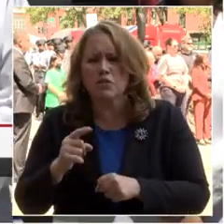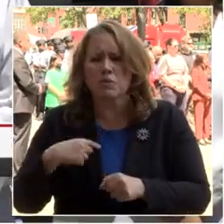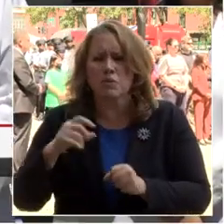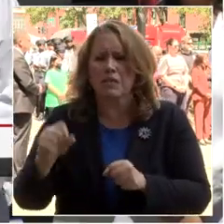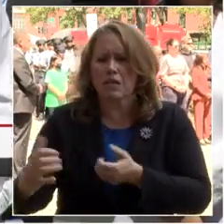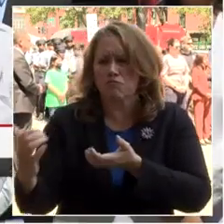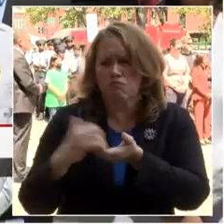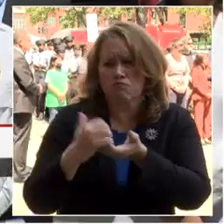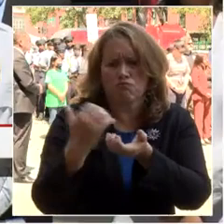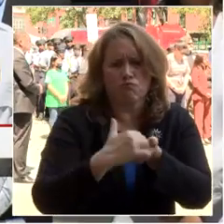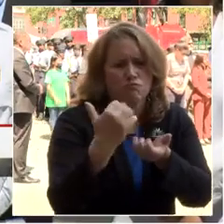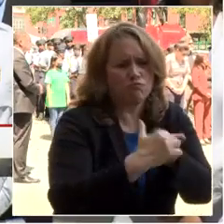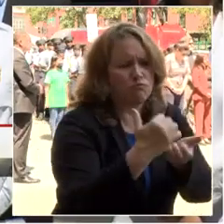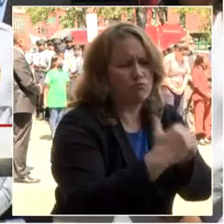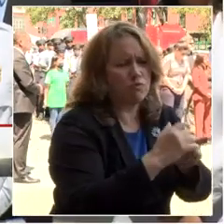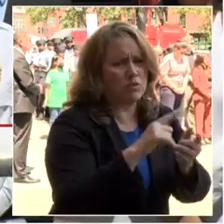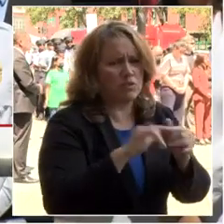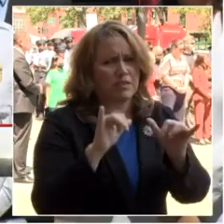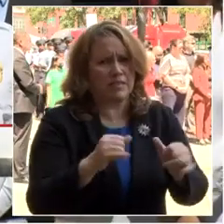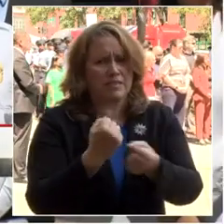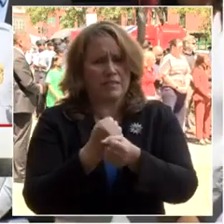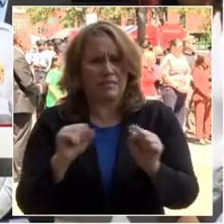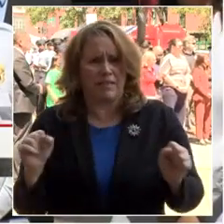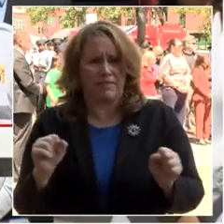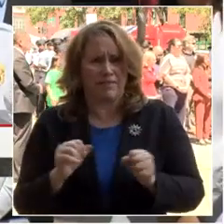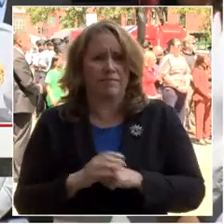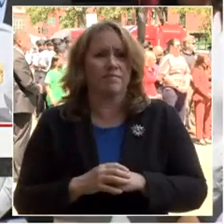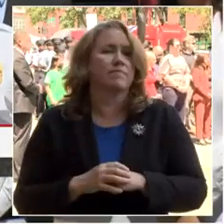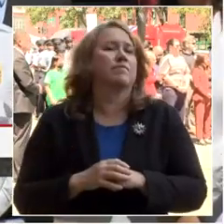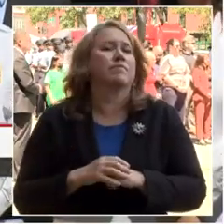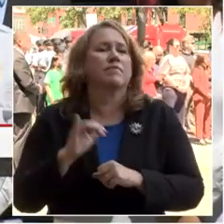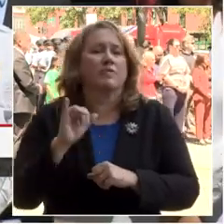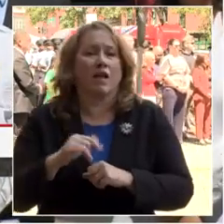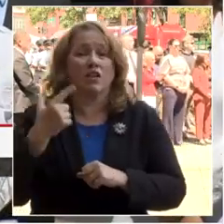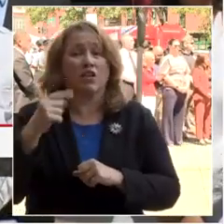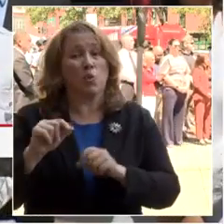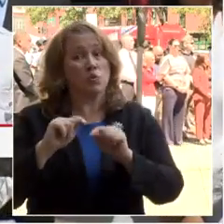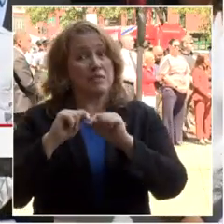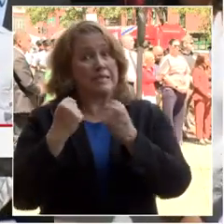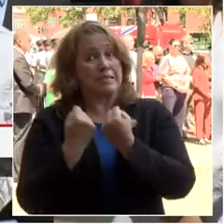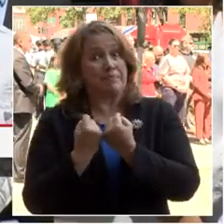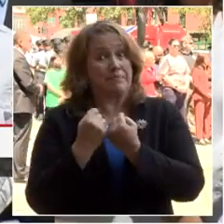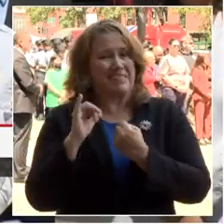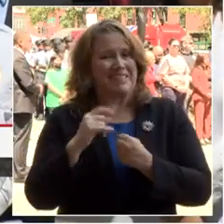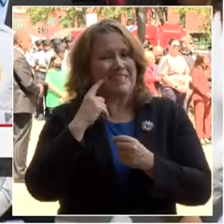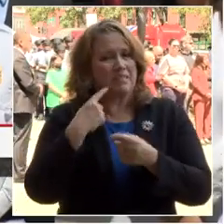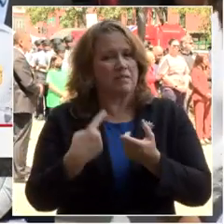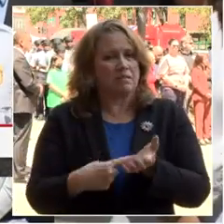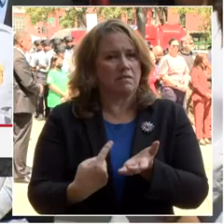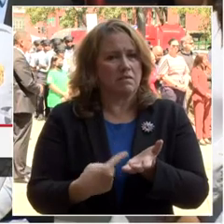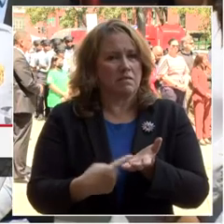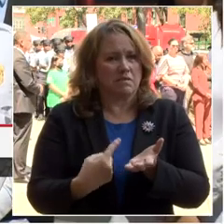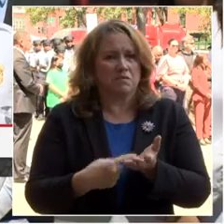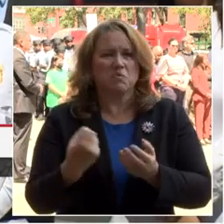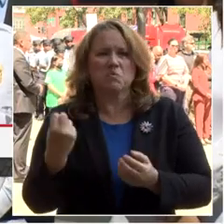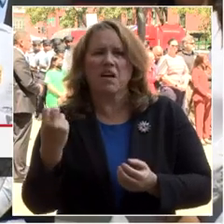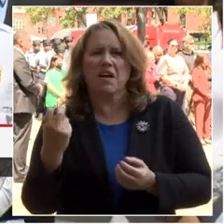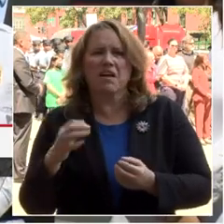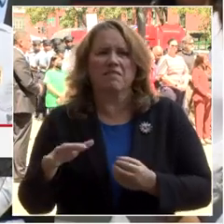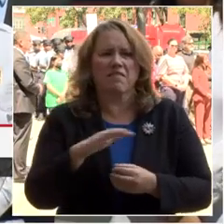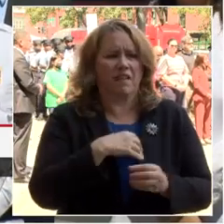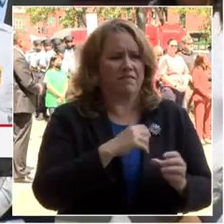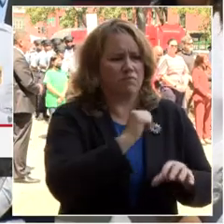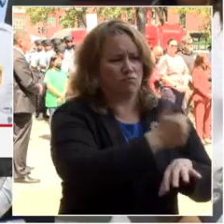GO teams that the mayor mentioned. We have almost a dozen GO teams that will promote safety in community